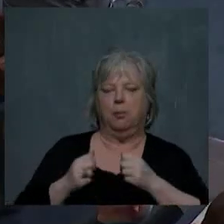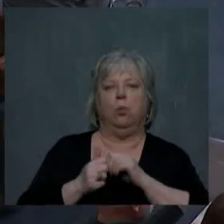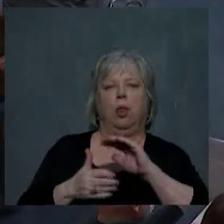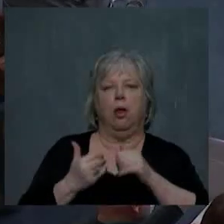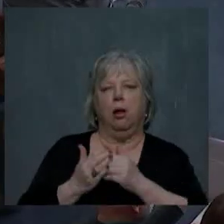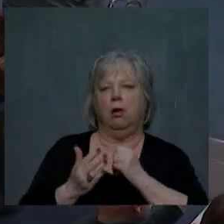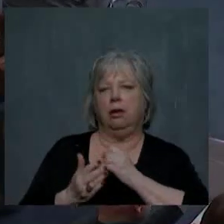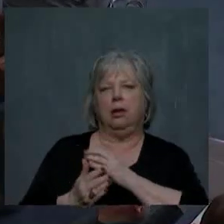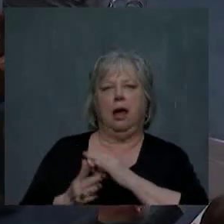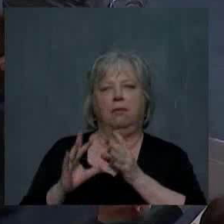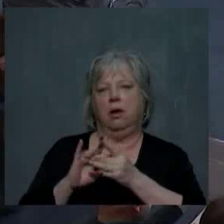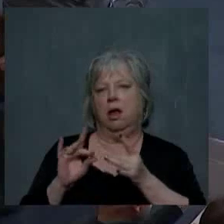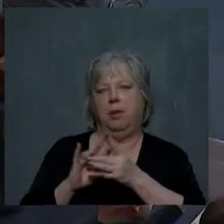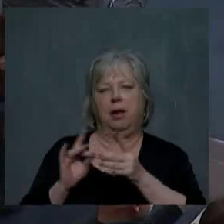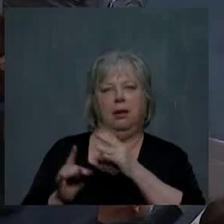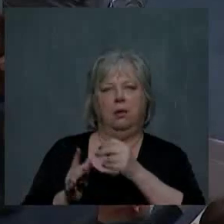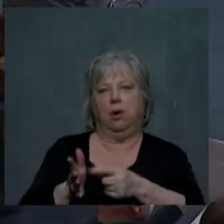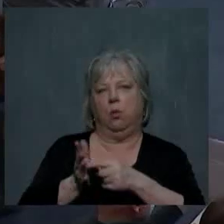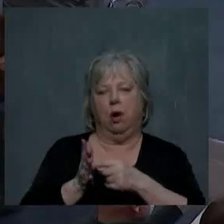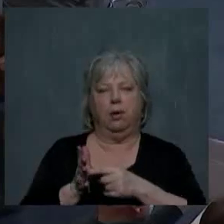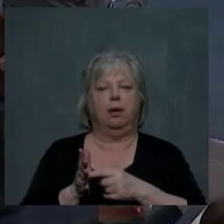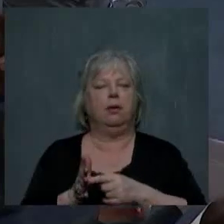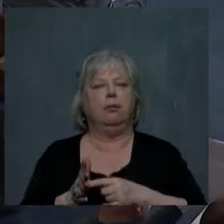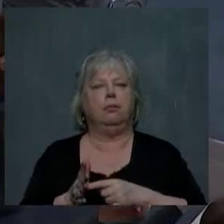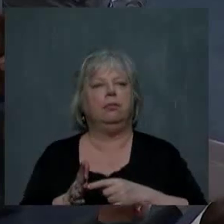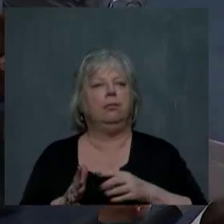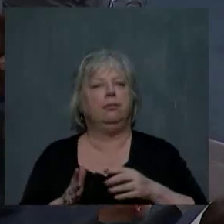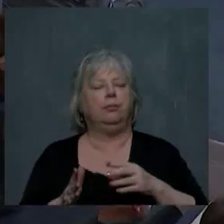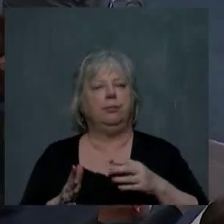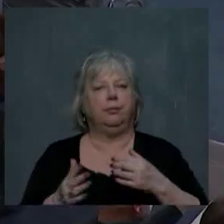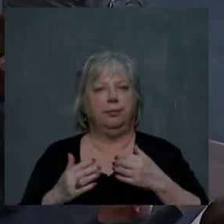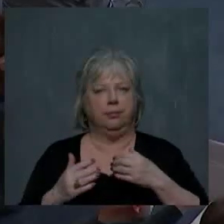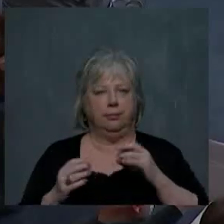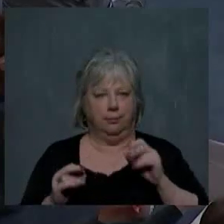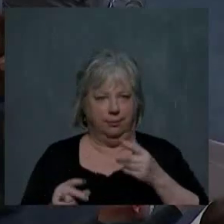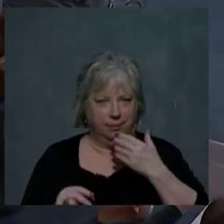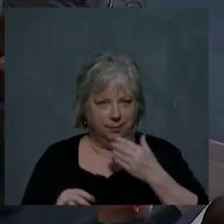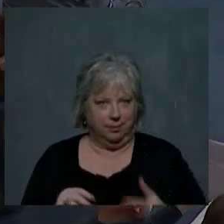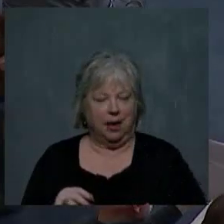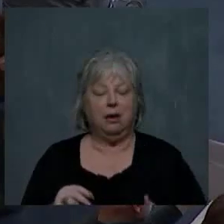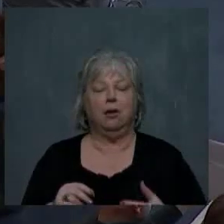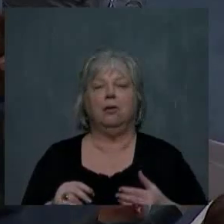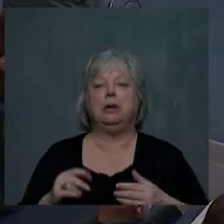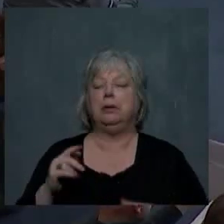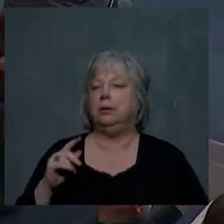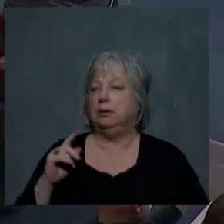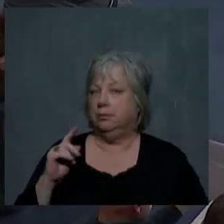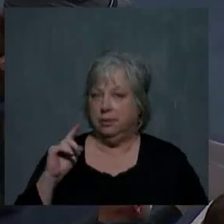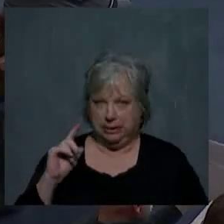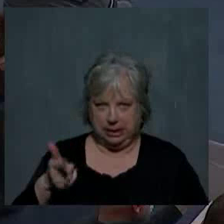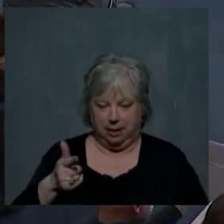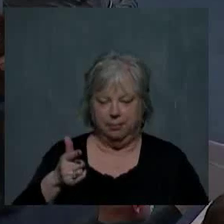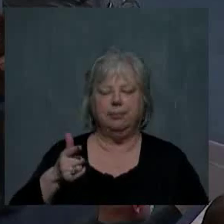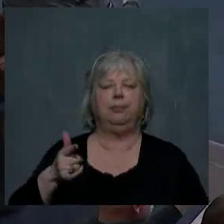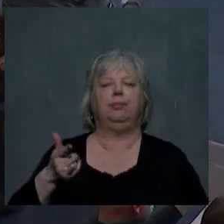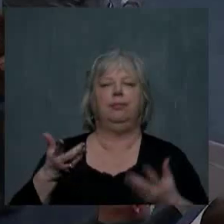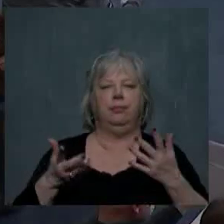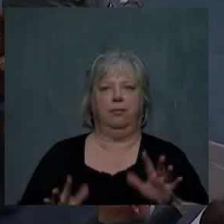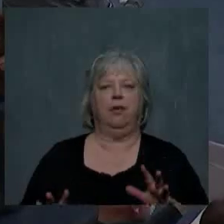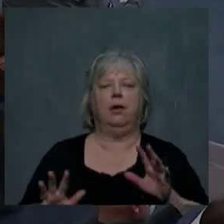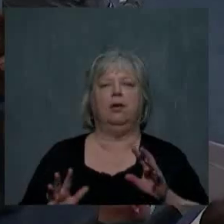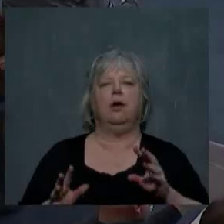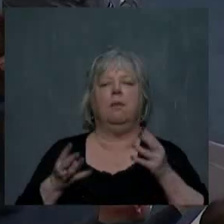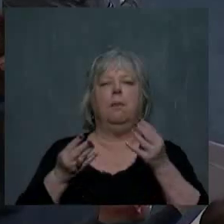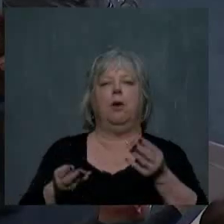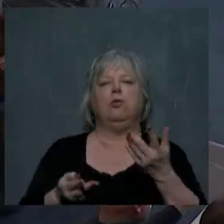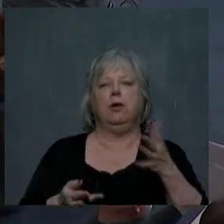and conditions therein. Okay, thank you. We had a motion for the consent agenda to be approved. Do I hear a second? Second. Good. We have a